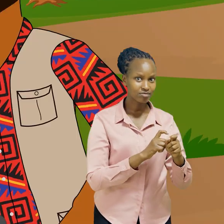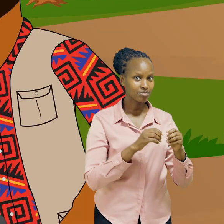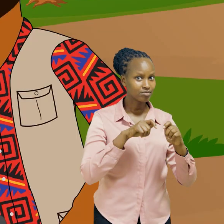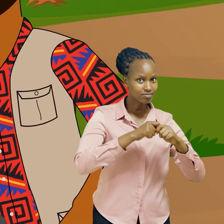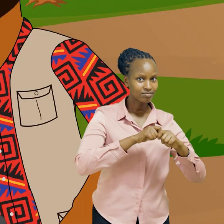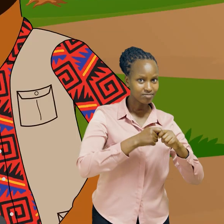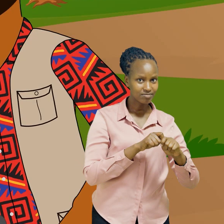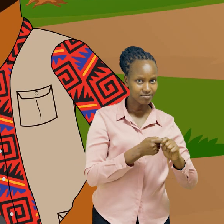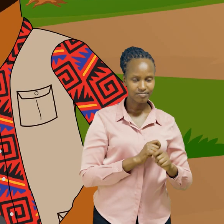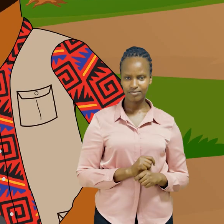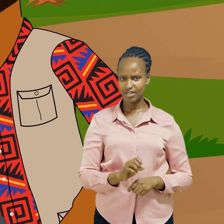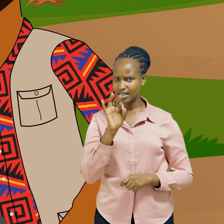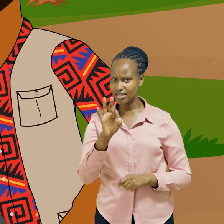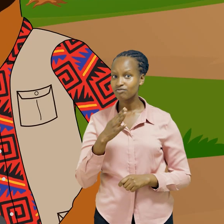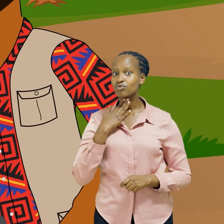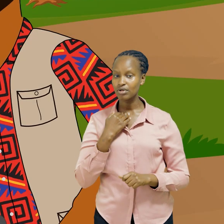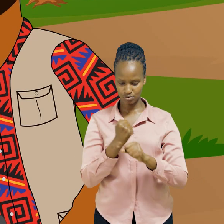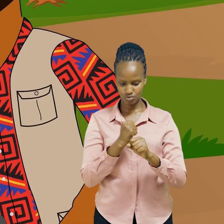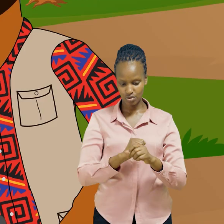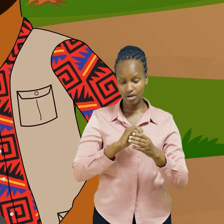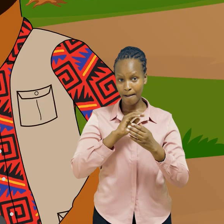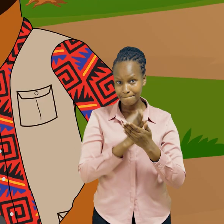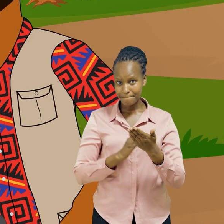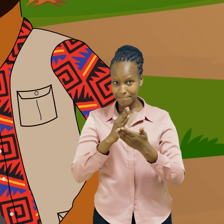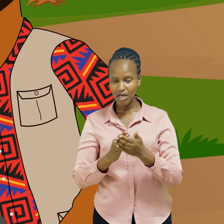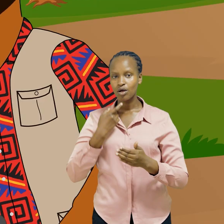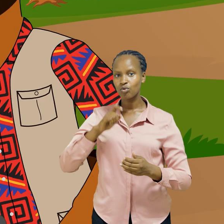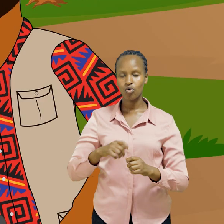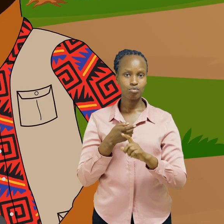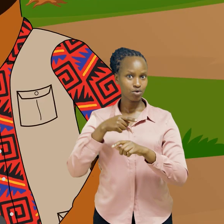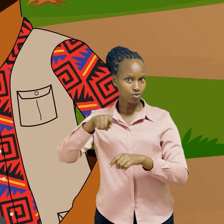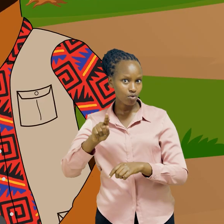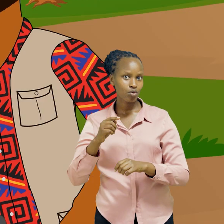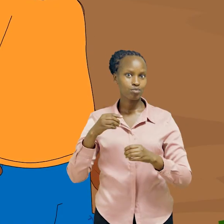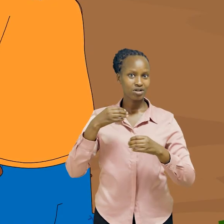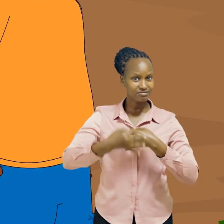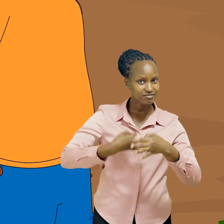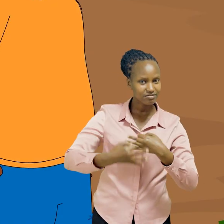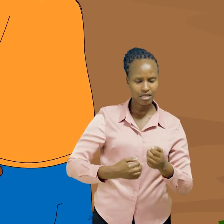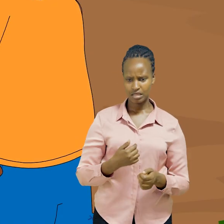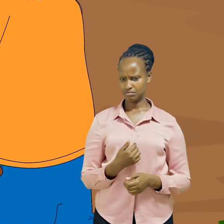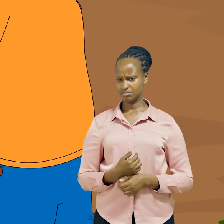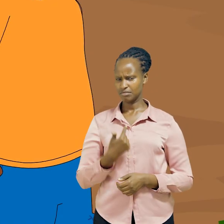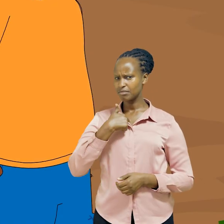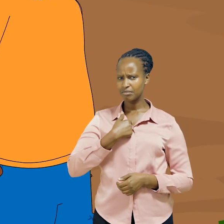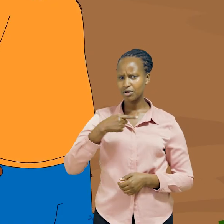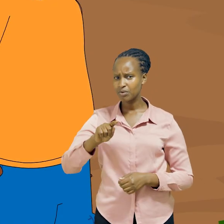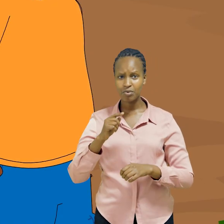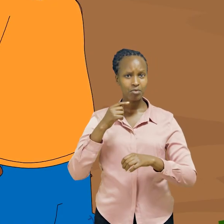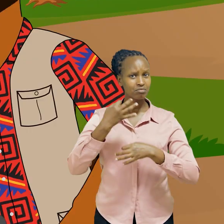materials? Anyone can make them. But if you want many pieces, you have to go to the factory. I have never seen